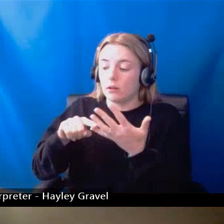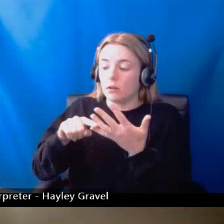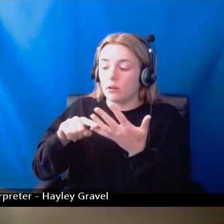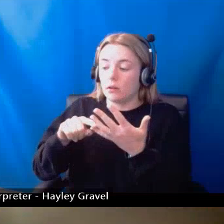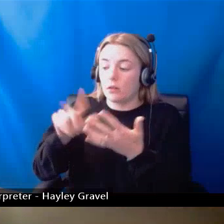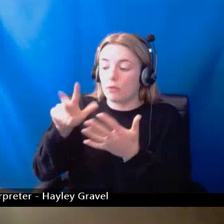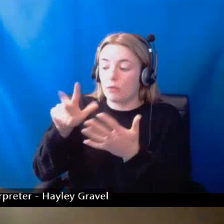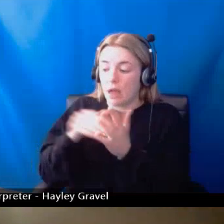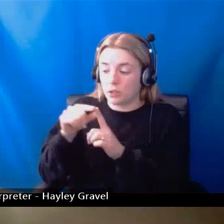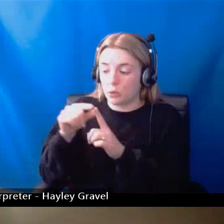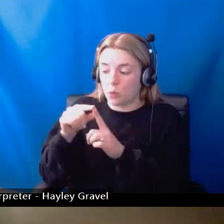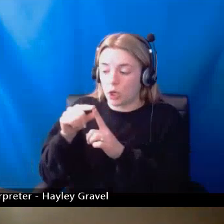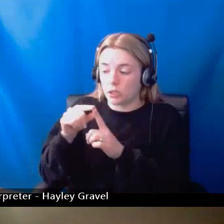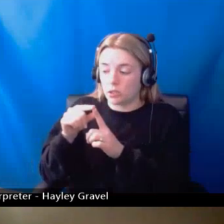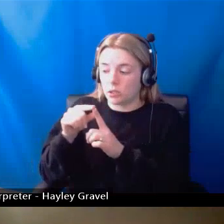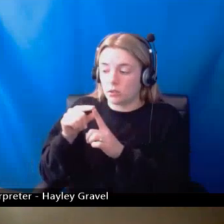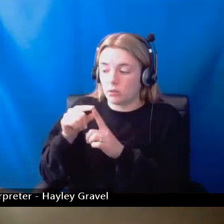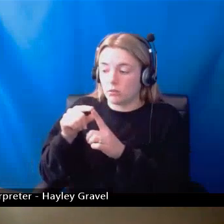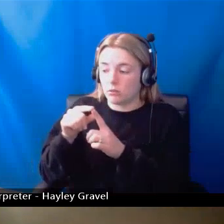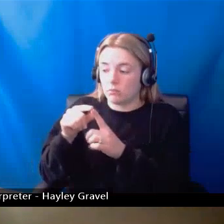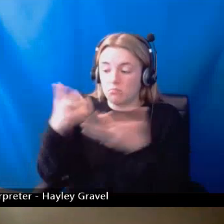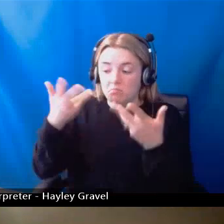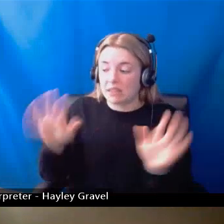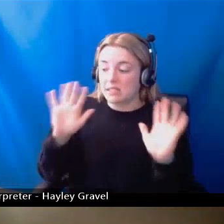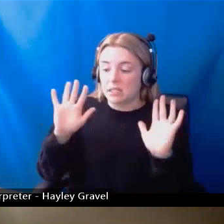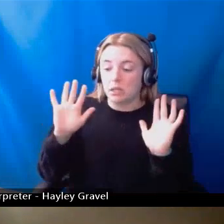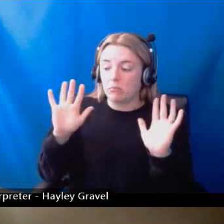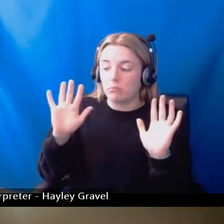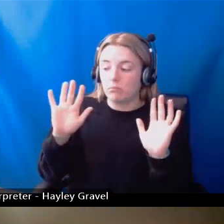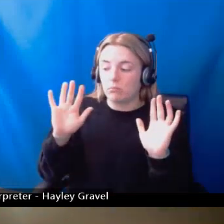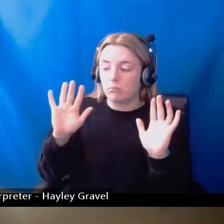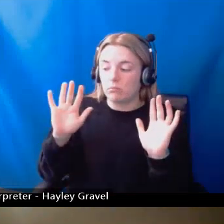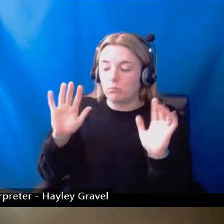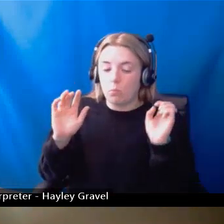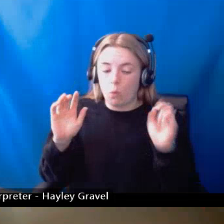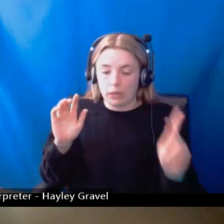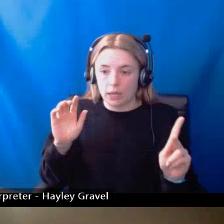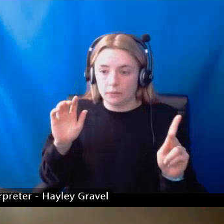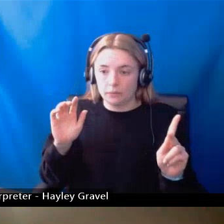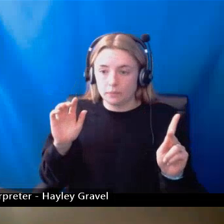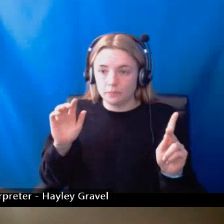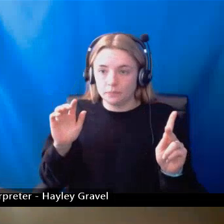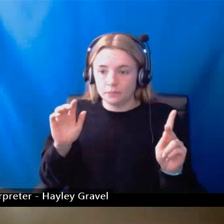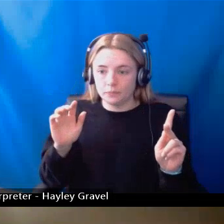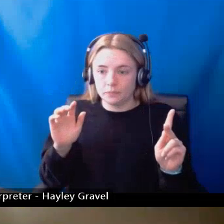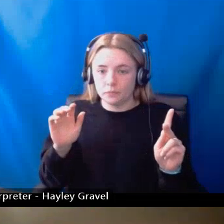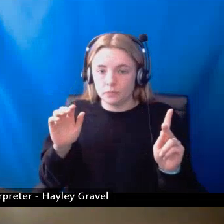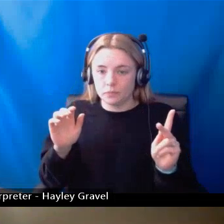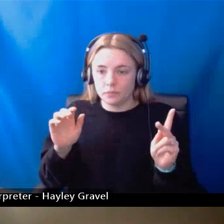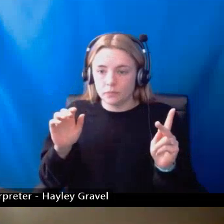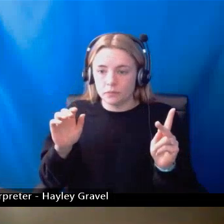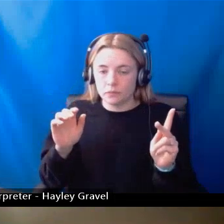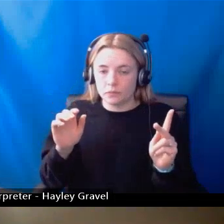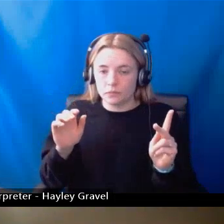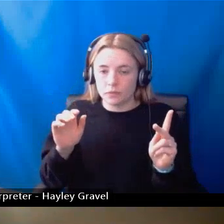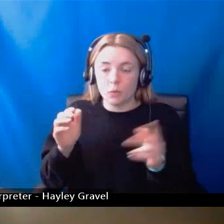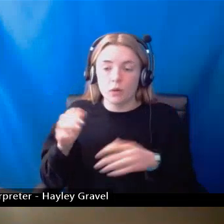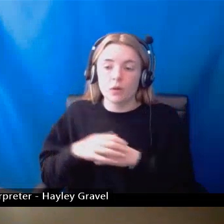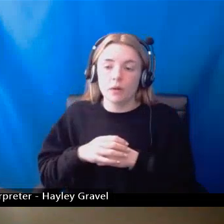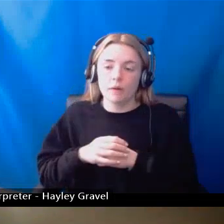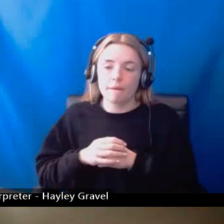Okay. Those 4 pieces. Okay. Yeah, let me go back to this PowerPoint and make sure we're all,